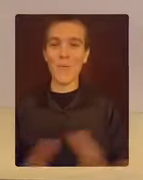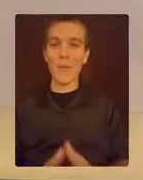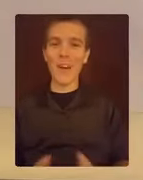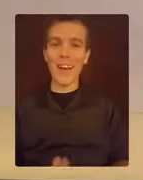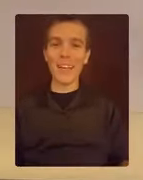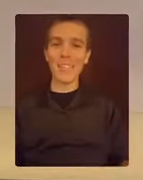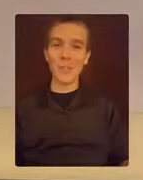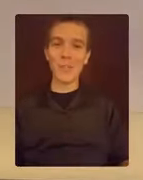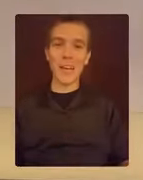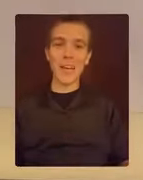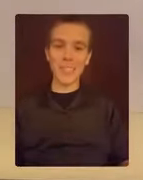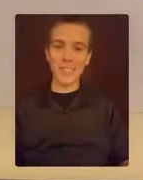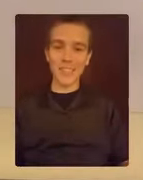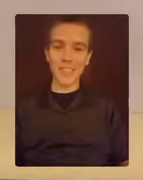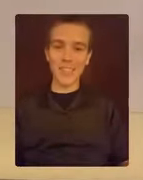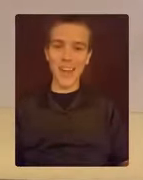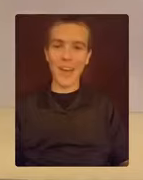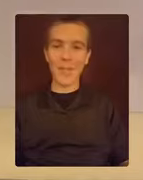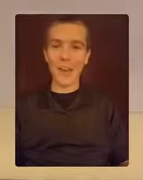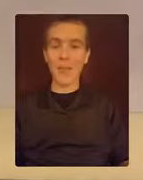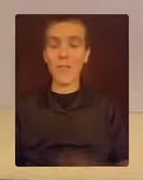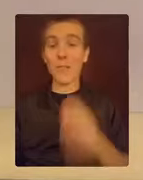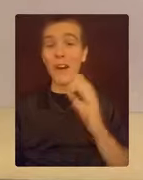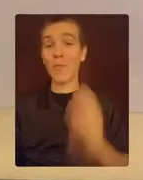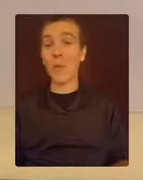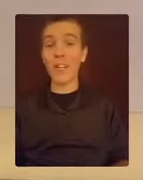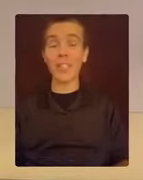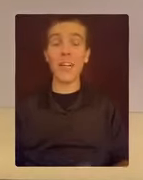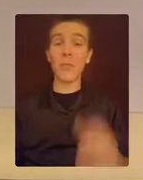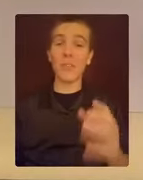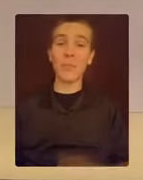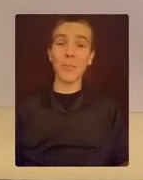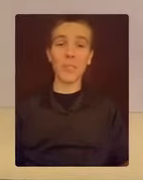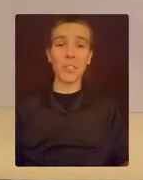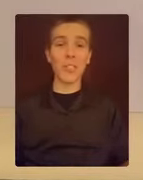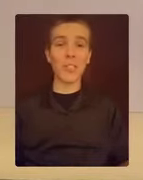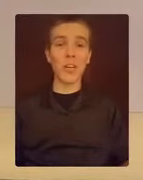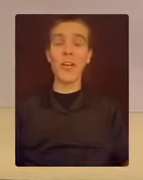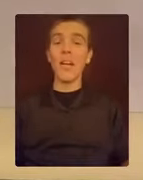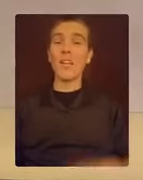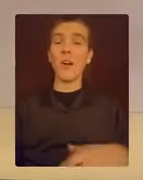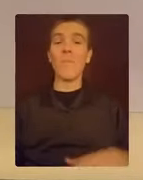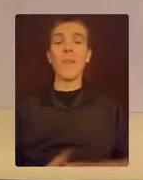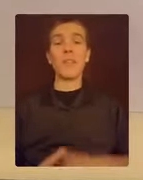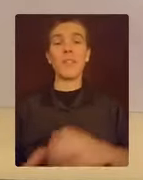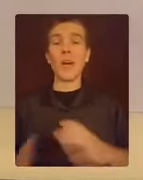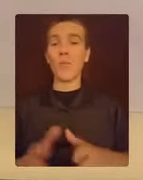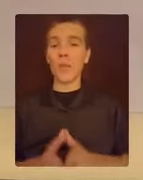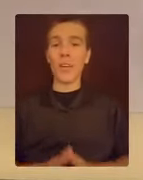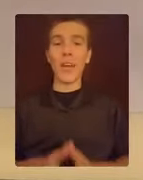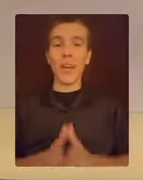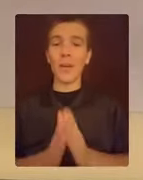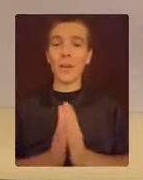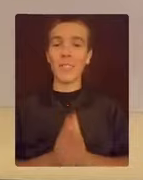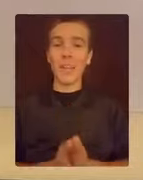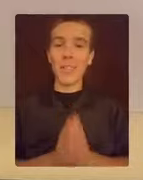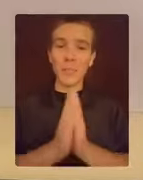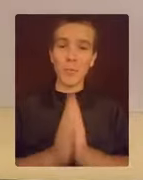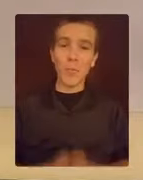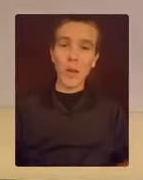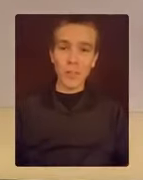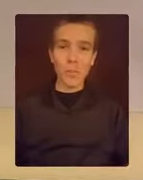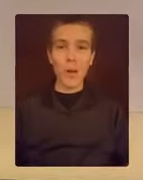I will write a guide to that. It's hey, thank you everybody for watching. I really appreciate you. Look, don't forget, I'm gonna